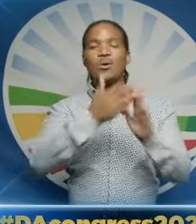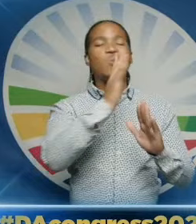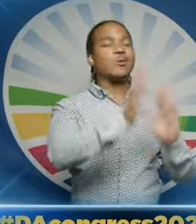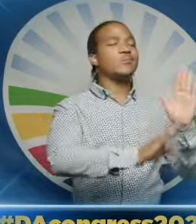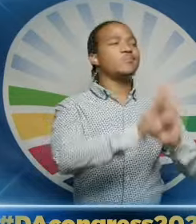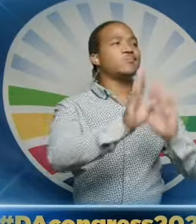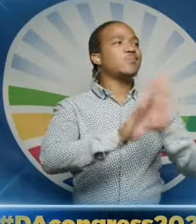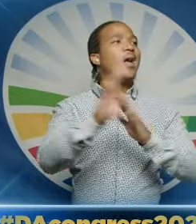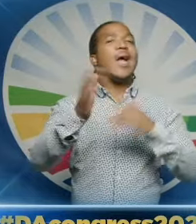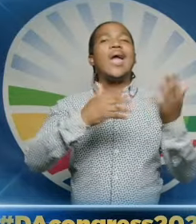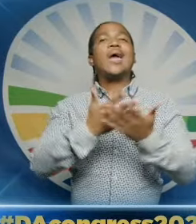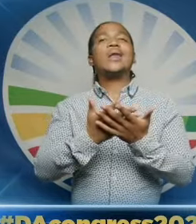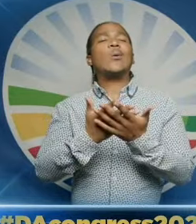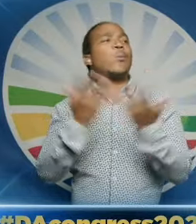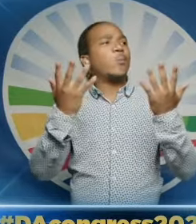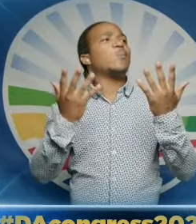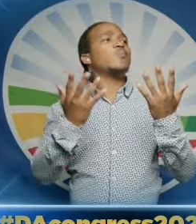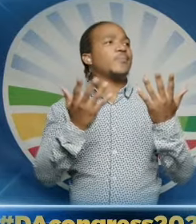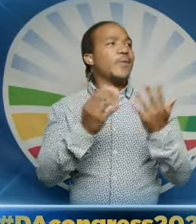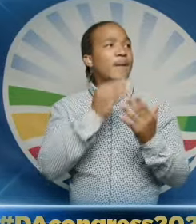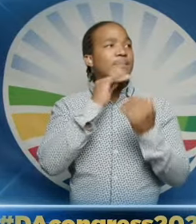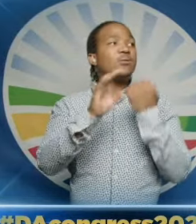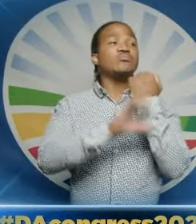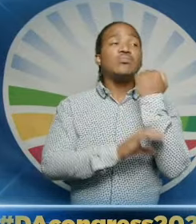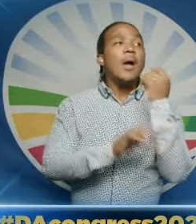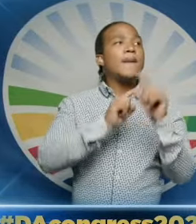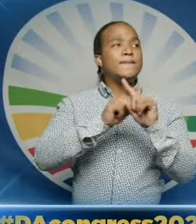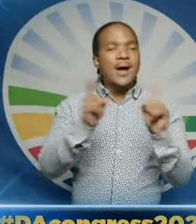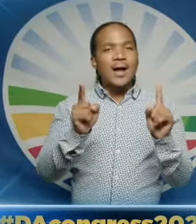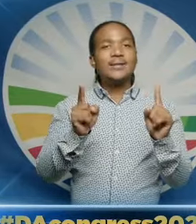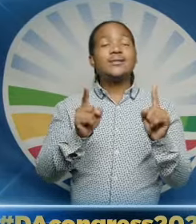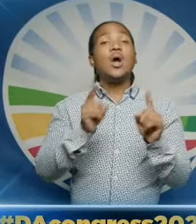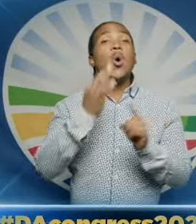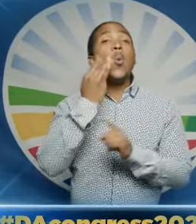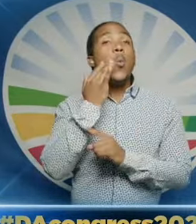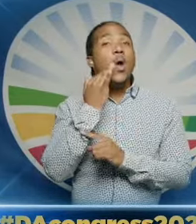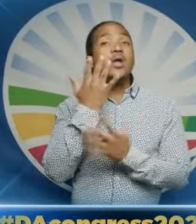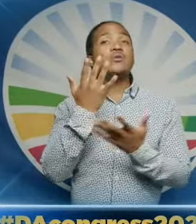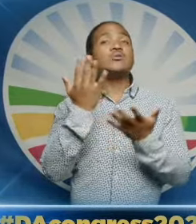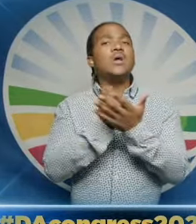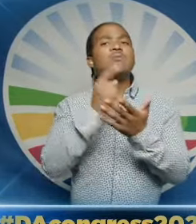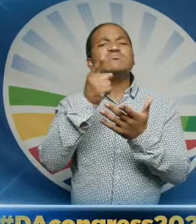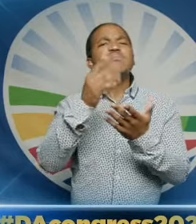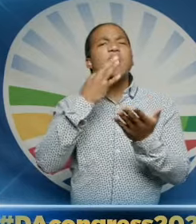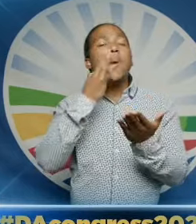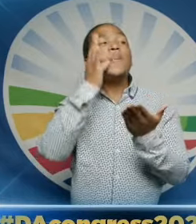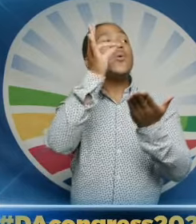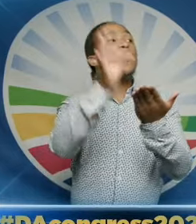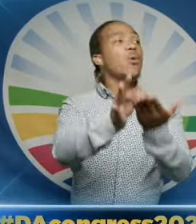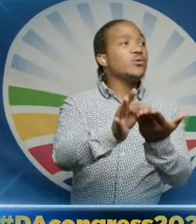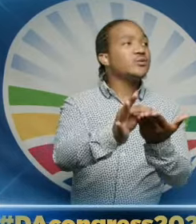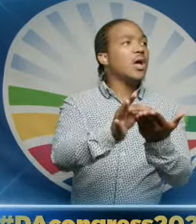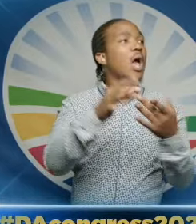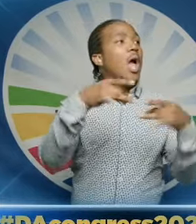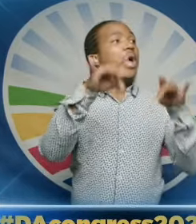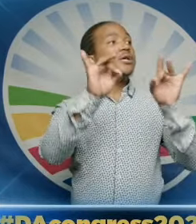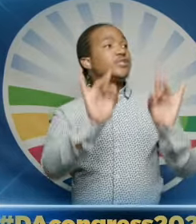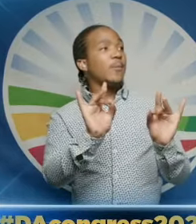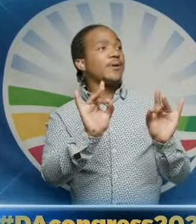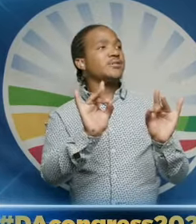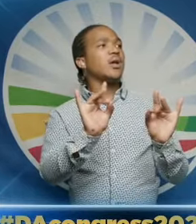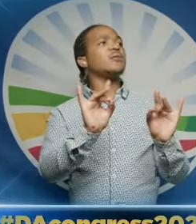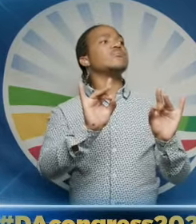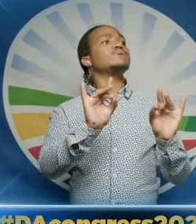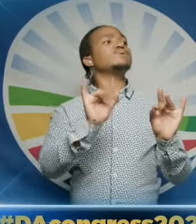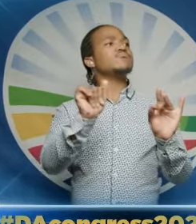earlier it might have been offline because it was constitutional amendment, but when Kevin proposed something, our chairperson for